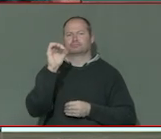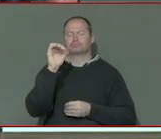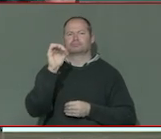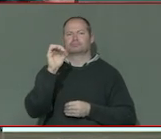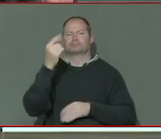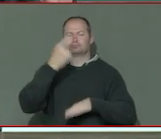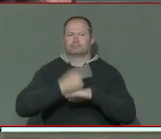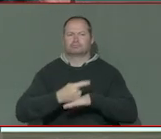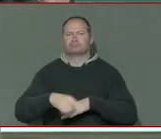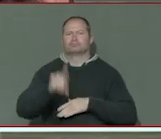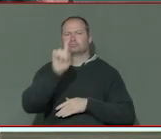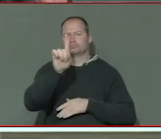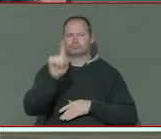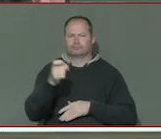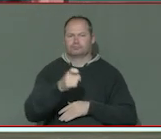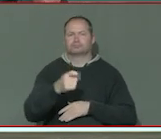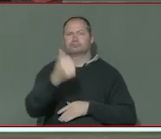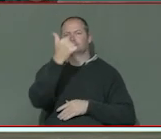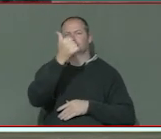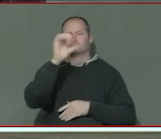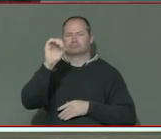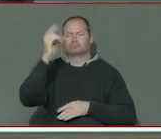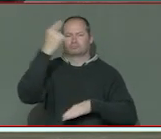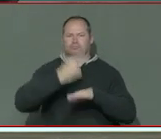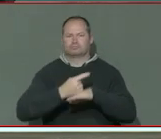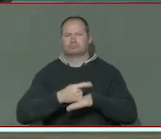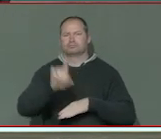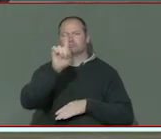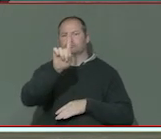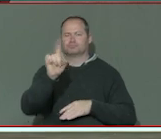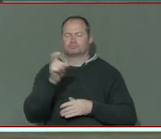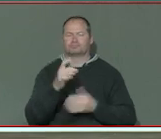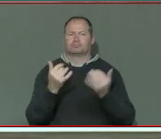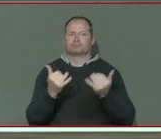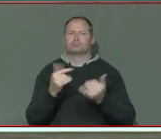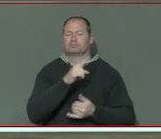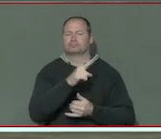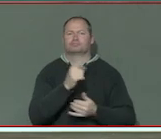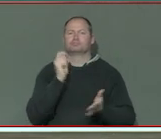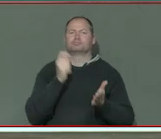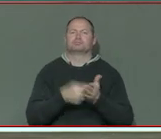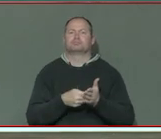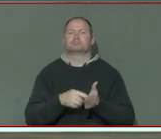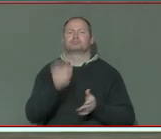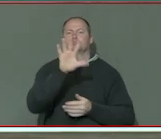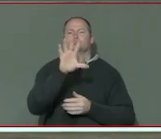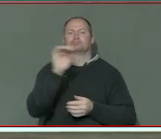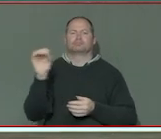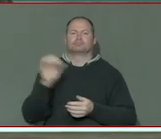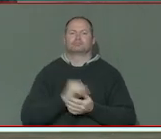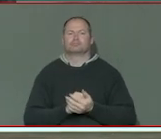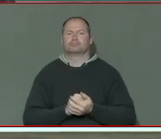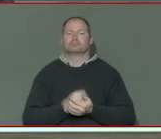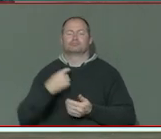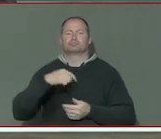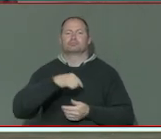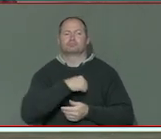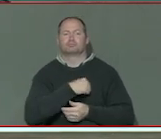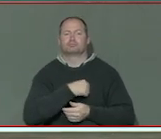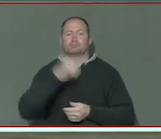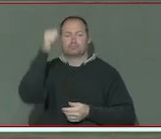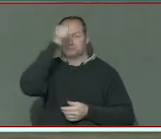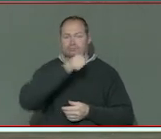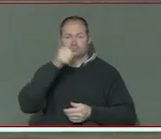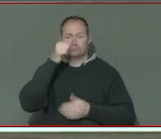will be 1,000 rand. Am I right? So now he comes and pays us 500 rand. We won't subtract the 500 rand